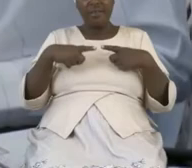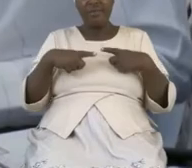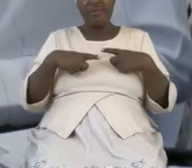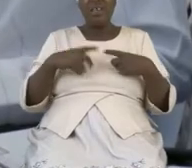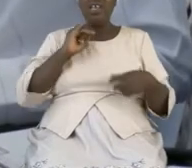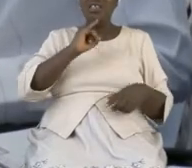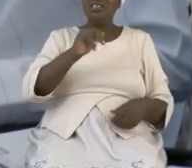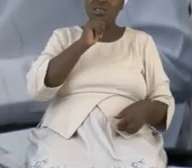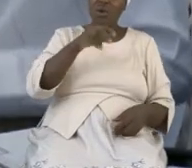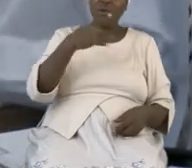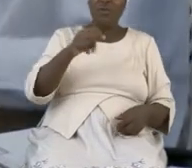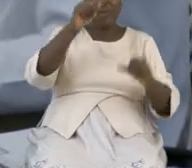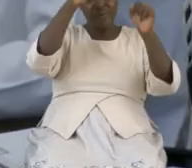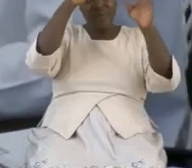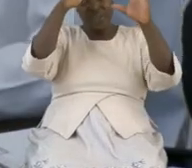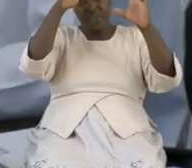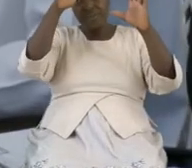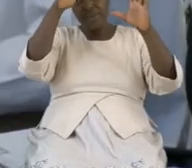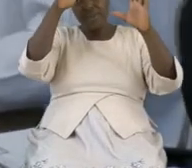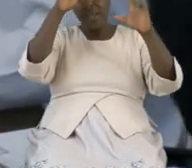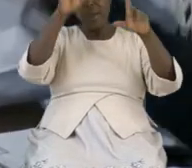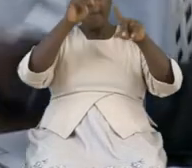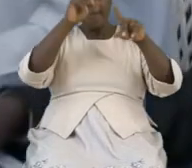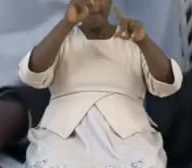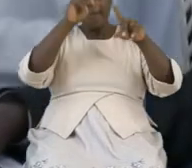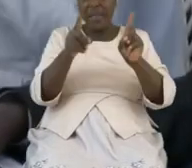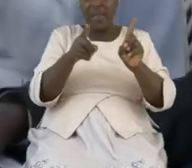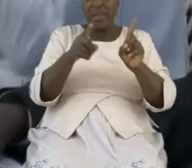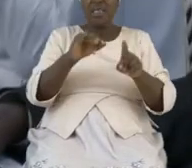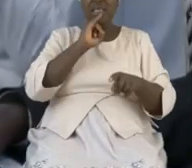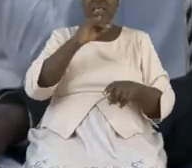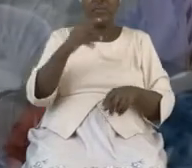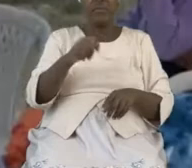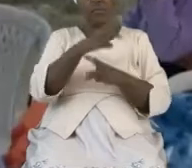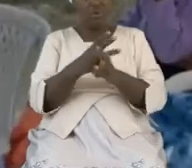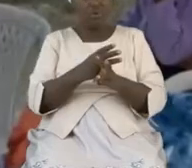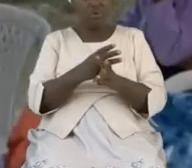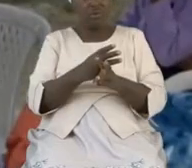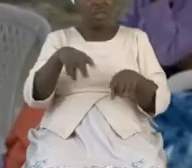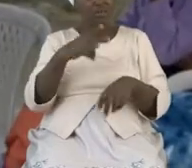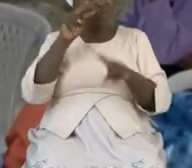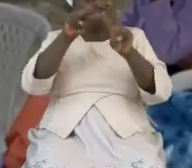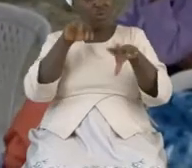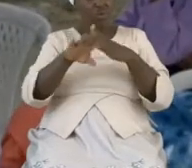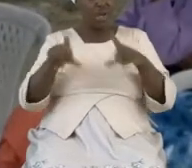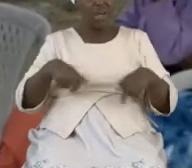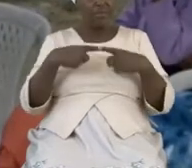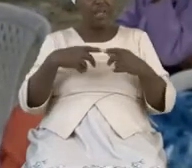the Father, but is of the world. Can you look at your life from morning to